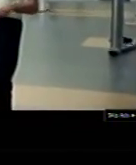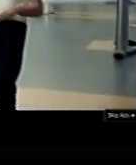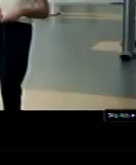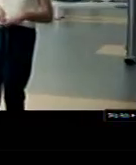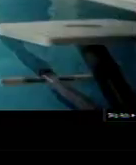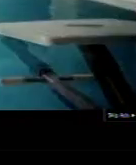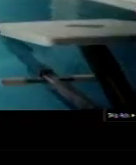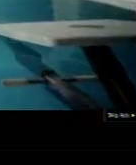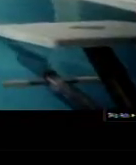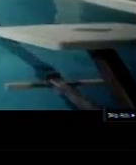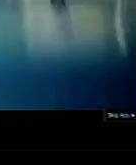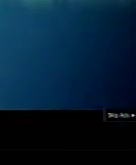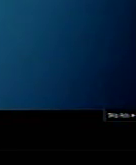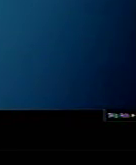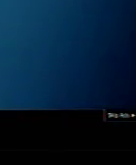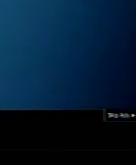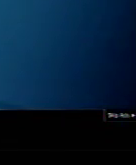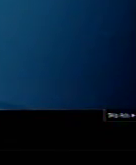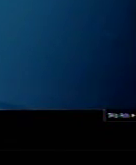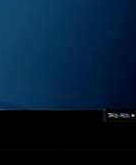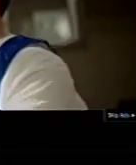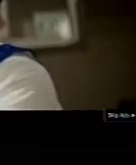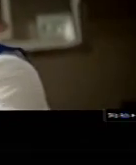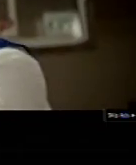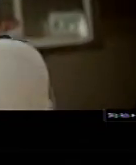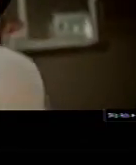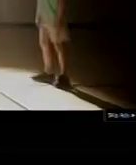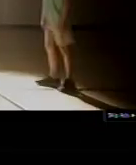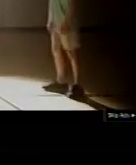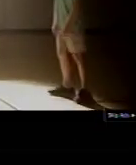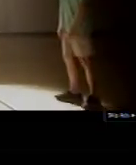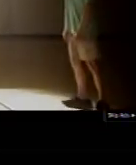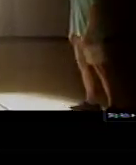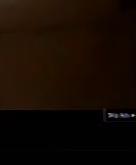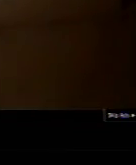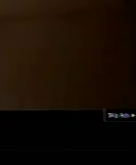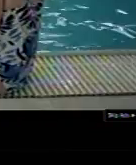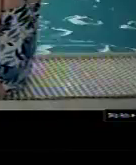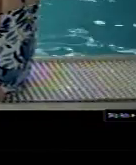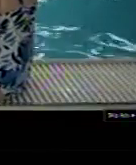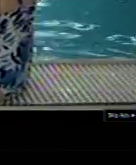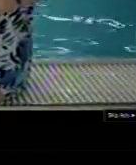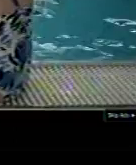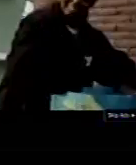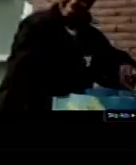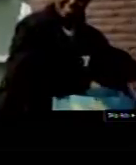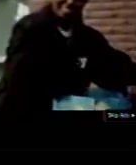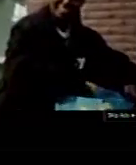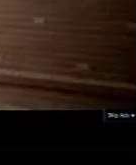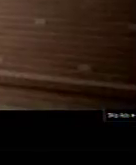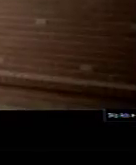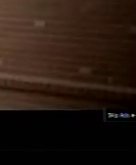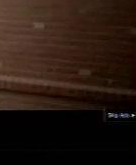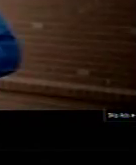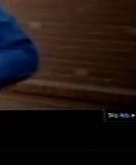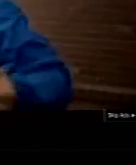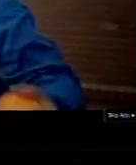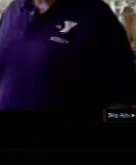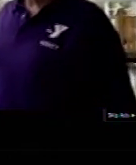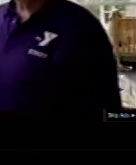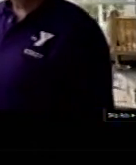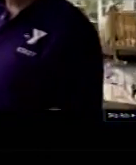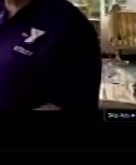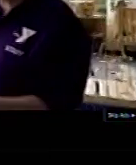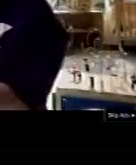tick below the surface? Our reason why is united, undivided, seeking understanding.